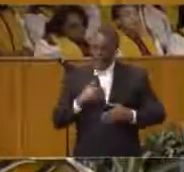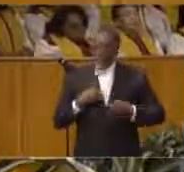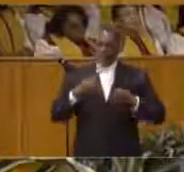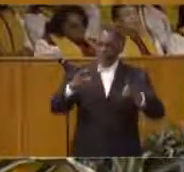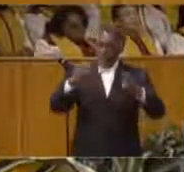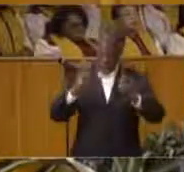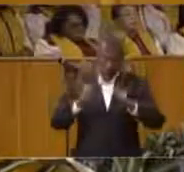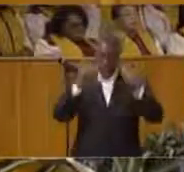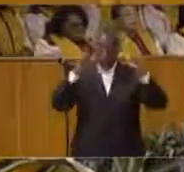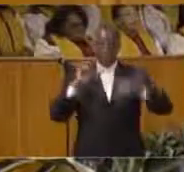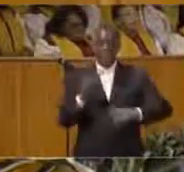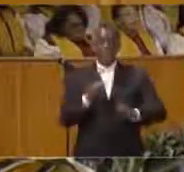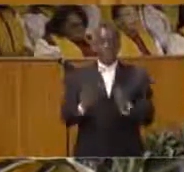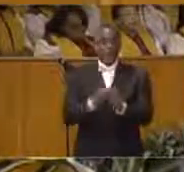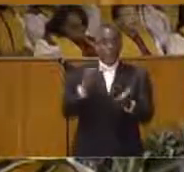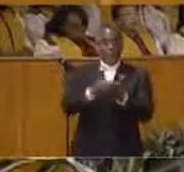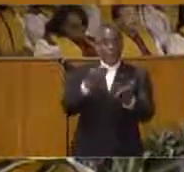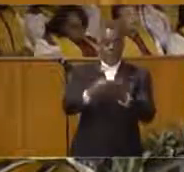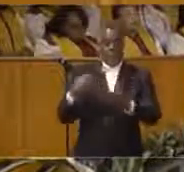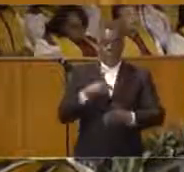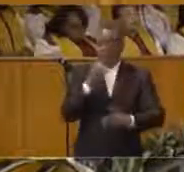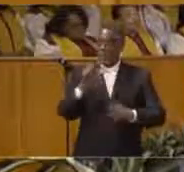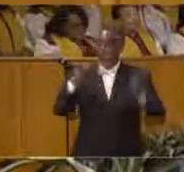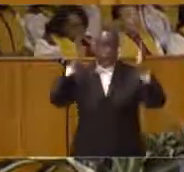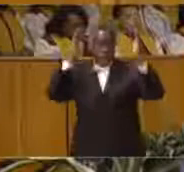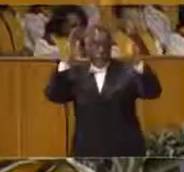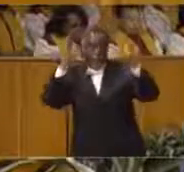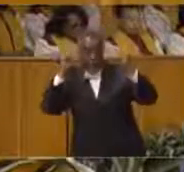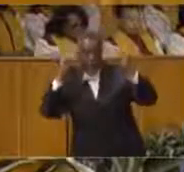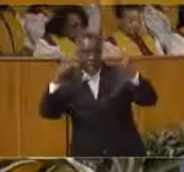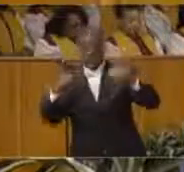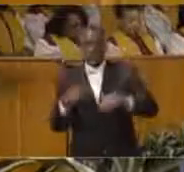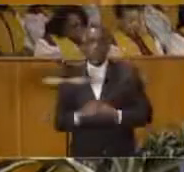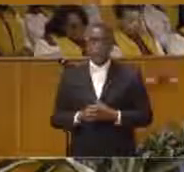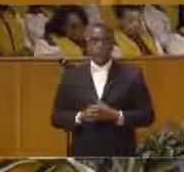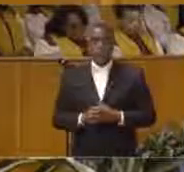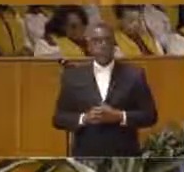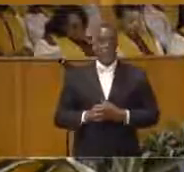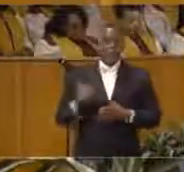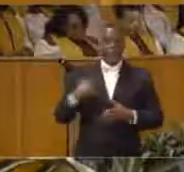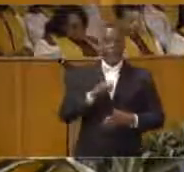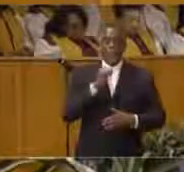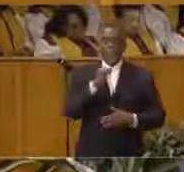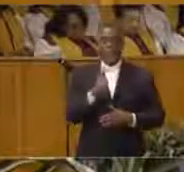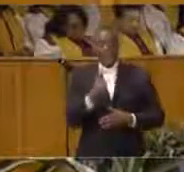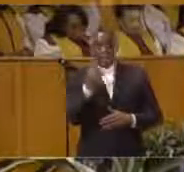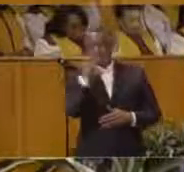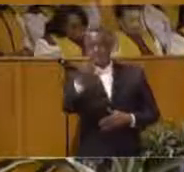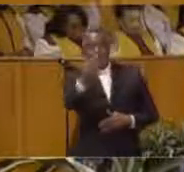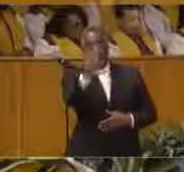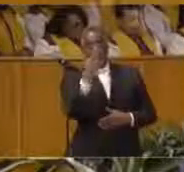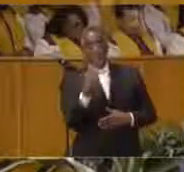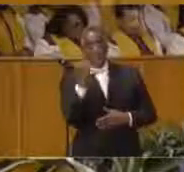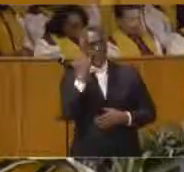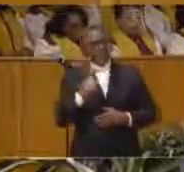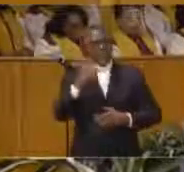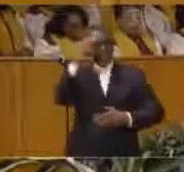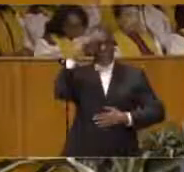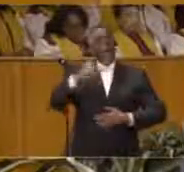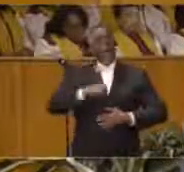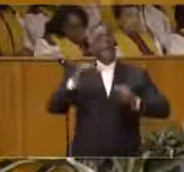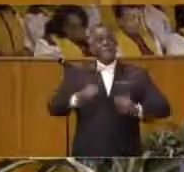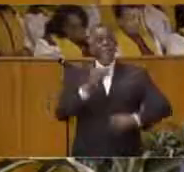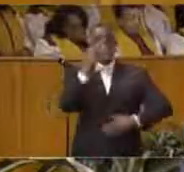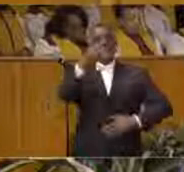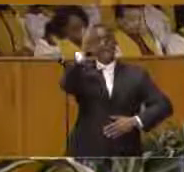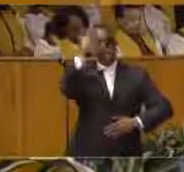of surprising us with monies we did not budget for, we did not expect, and we did not see coming. If I know that I can